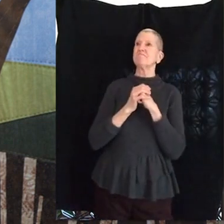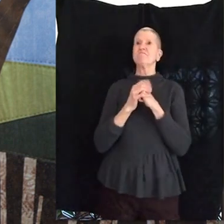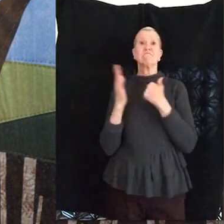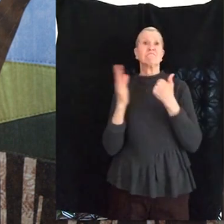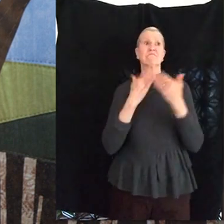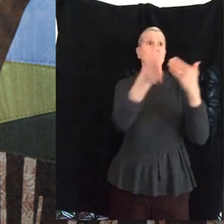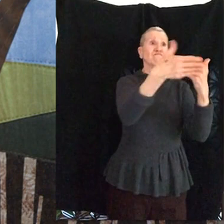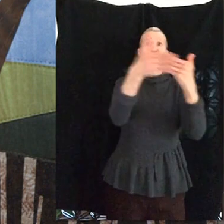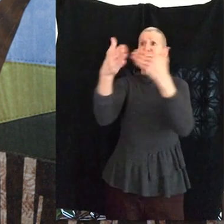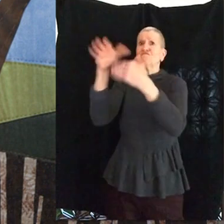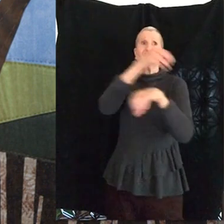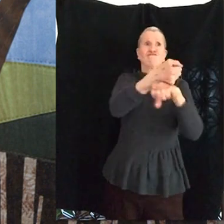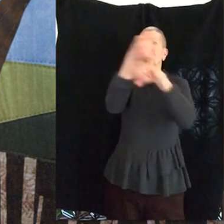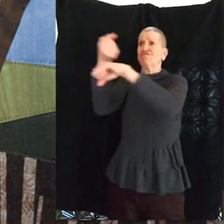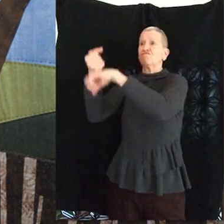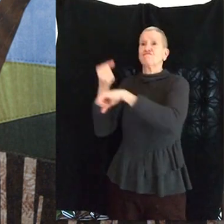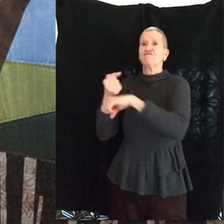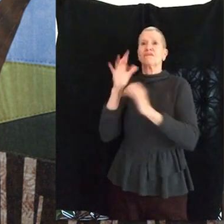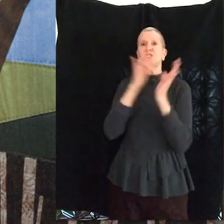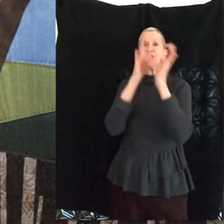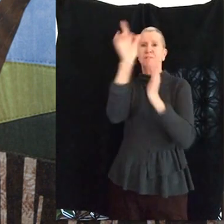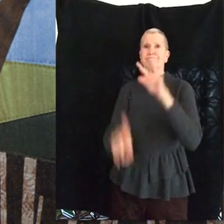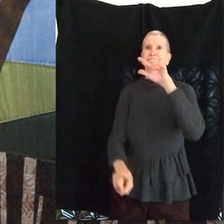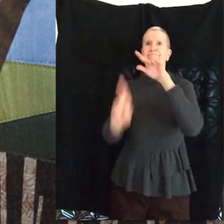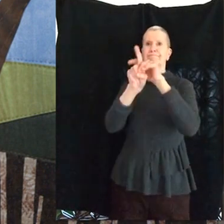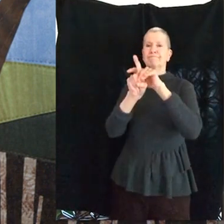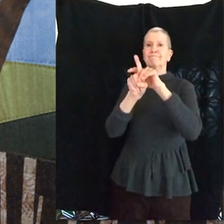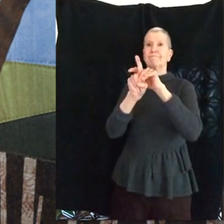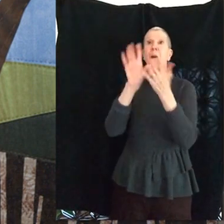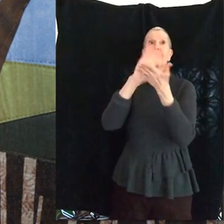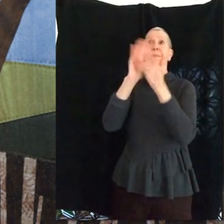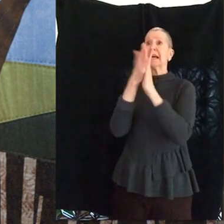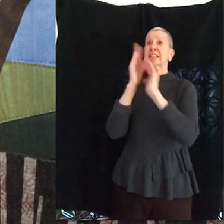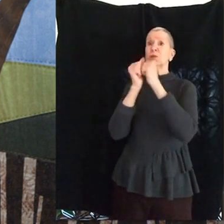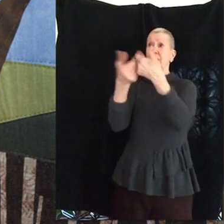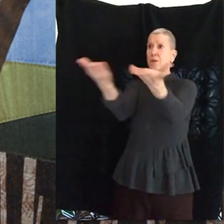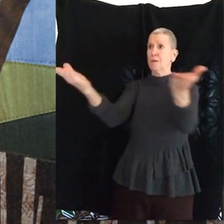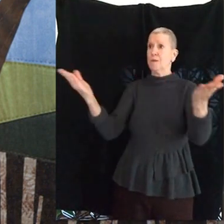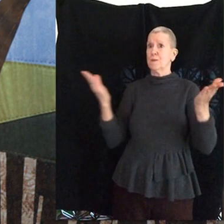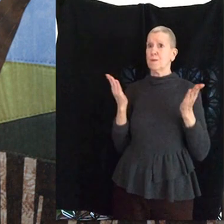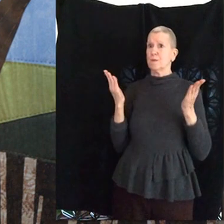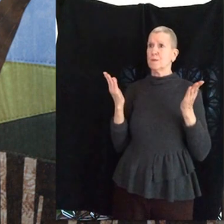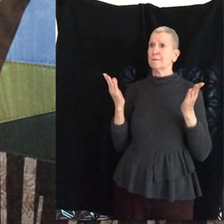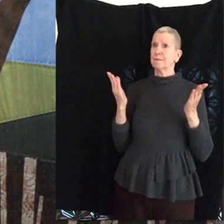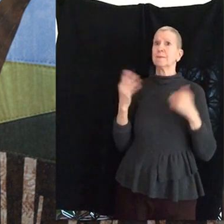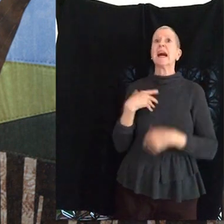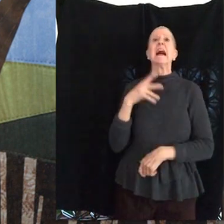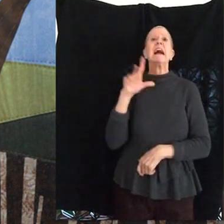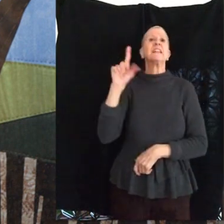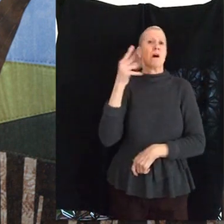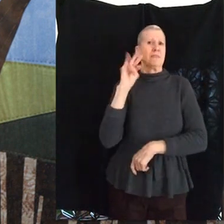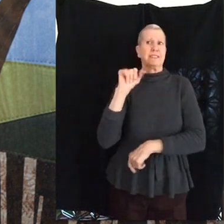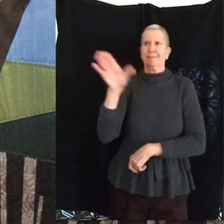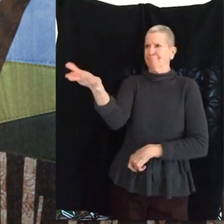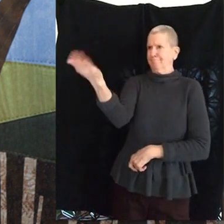the doors were shut, Jesus came and stood among them and said, Peace be with you. Then he said to